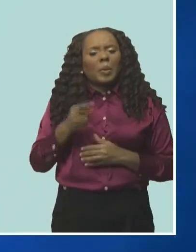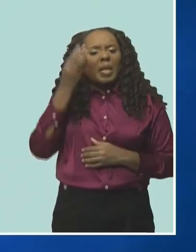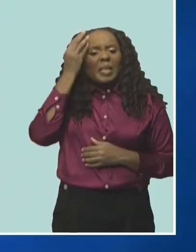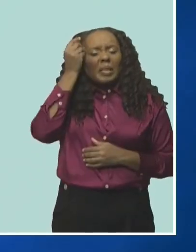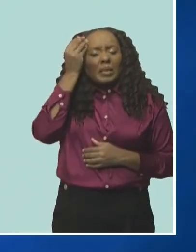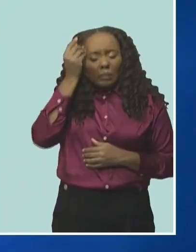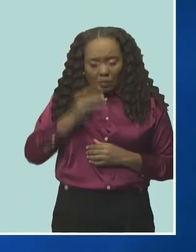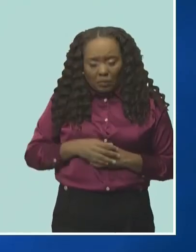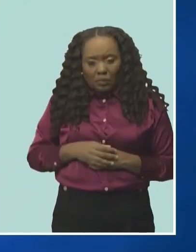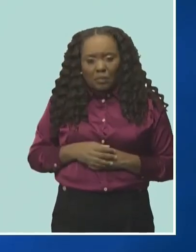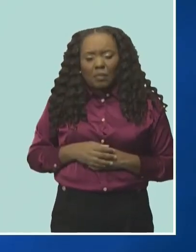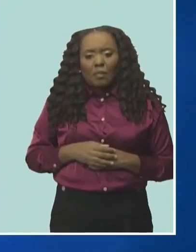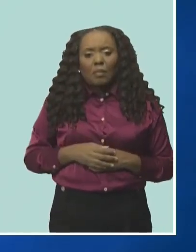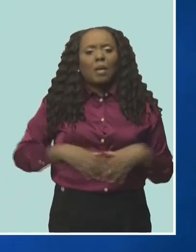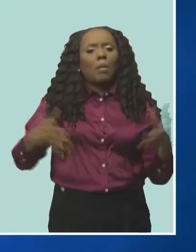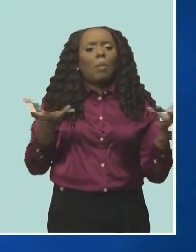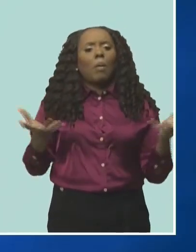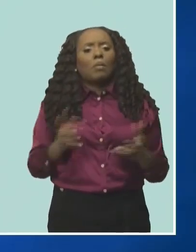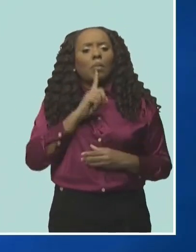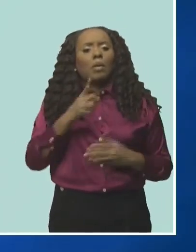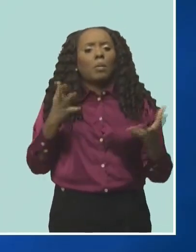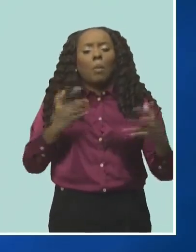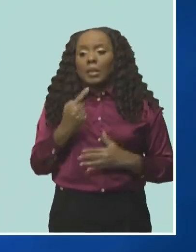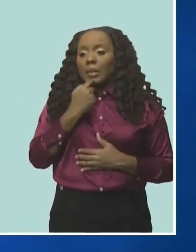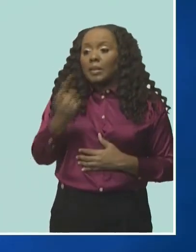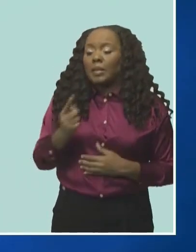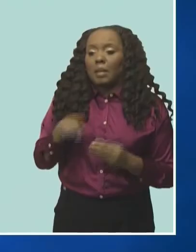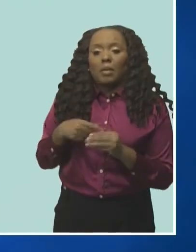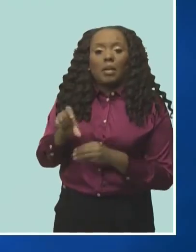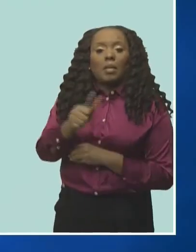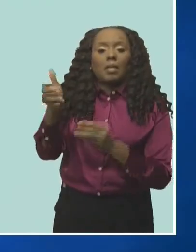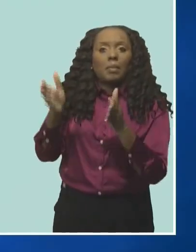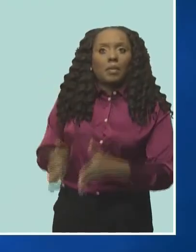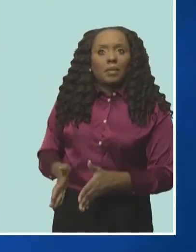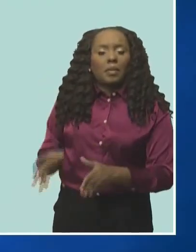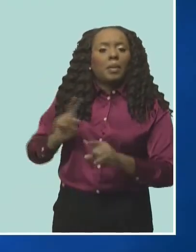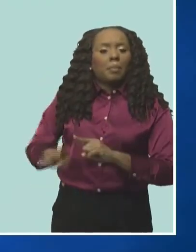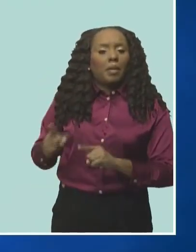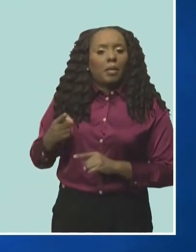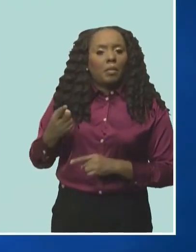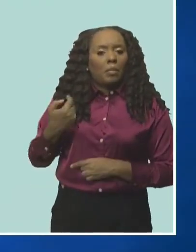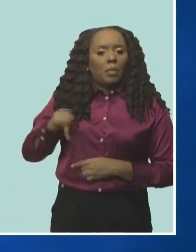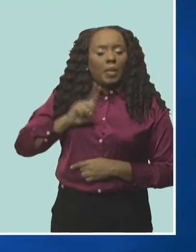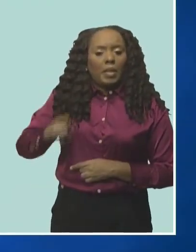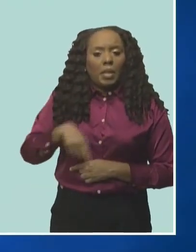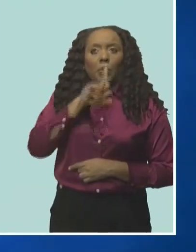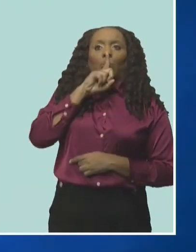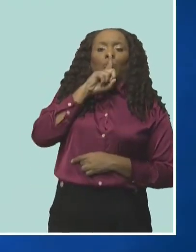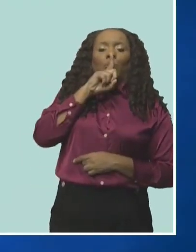we judge that this legislation stops us from saying? That is really the point of